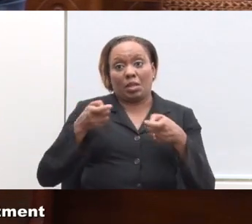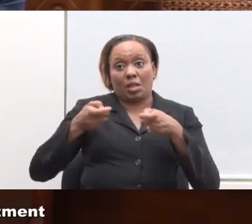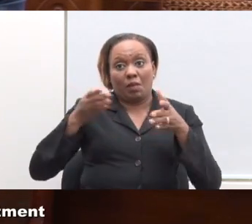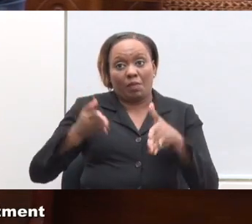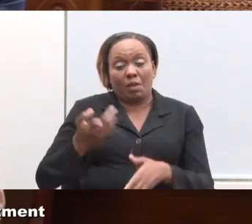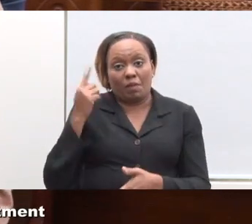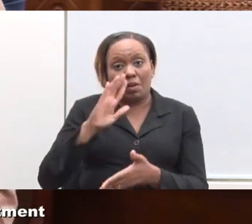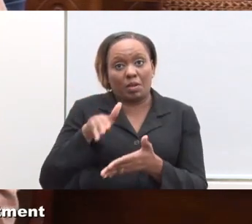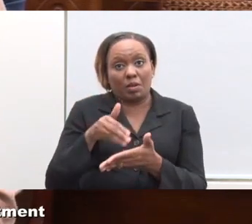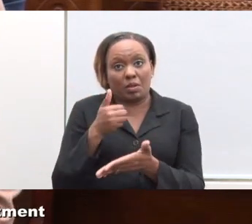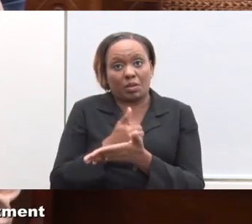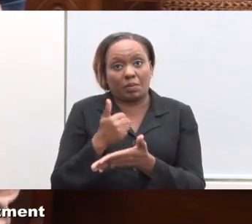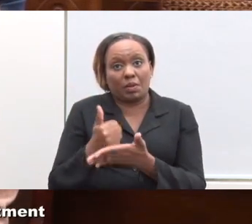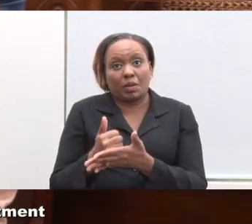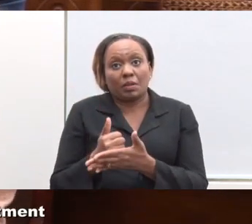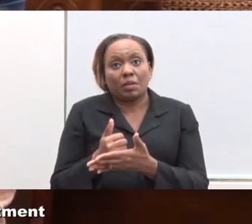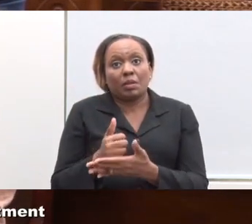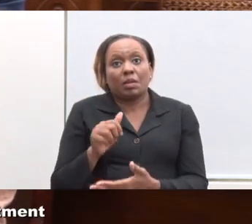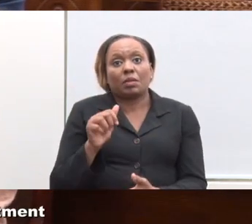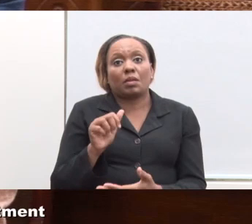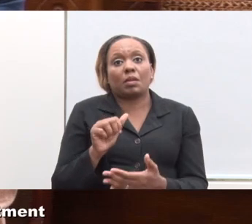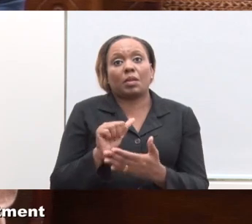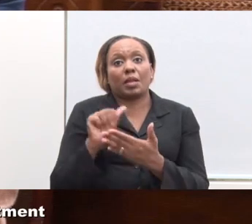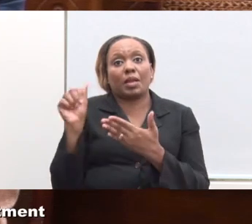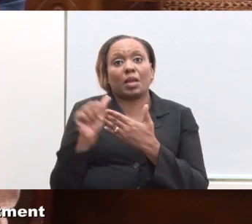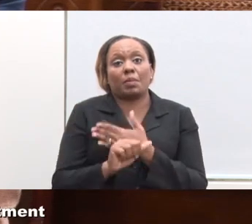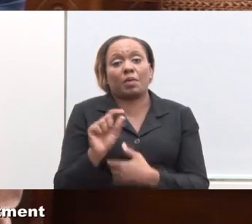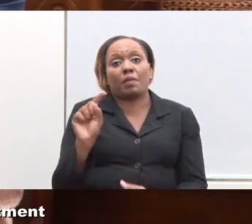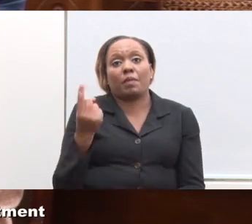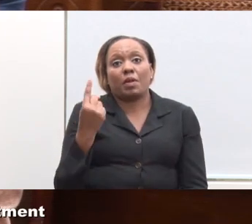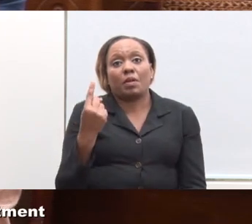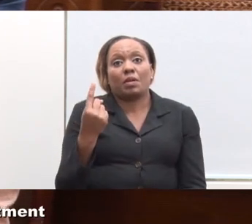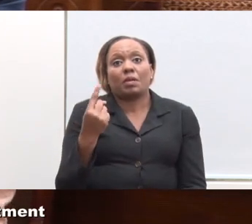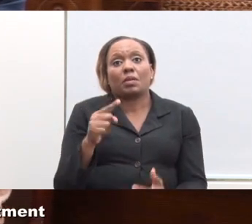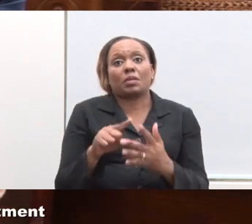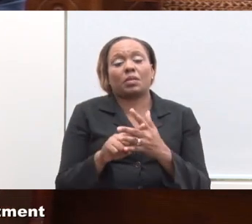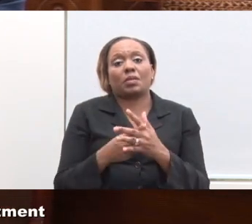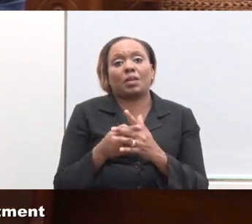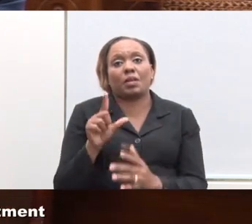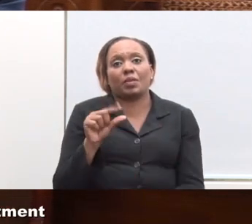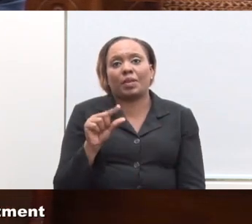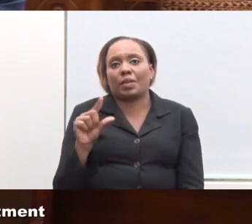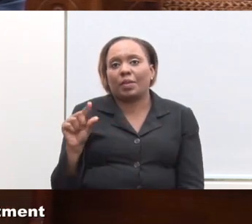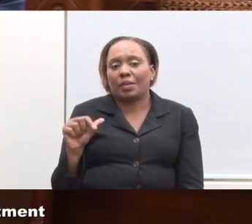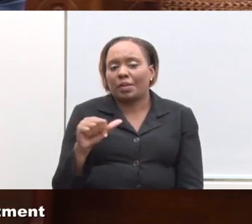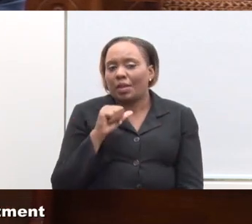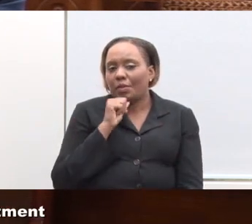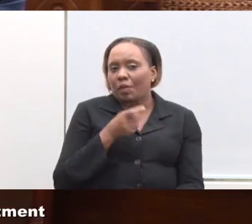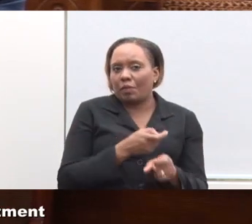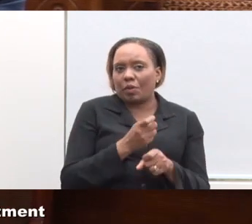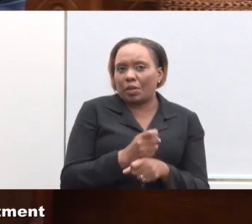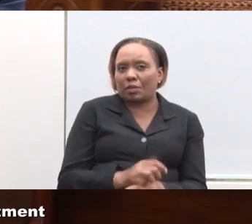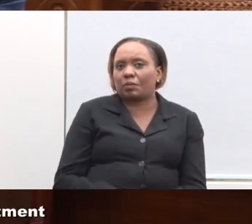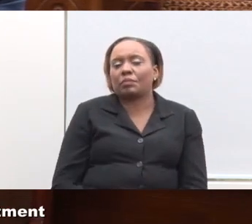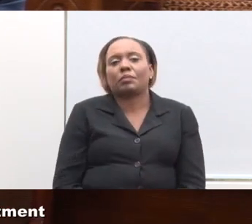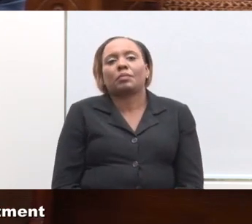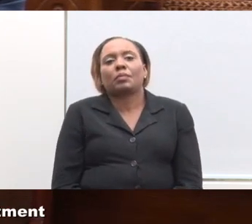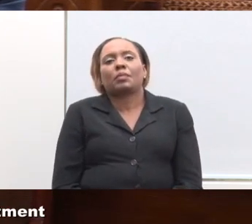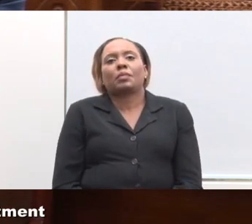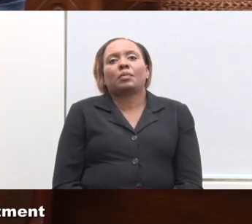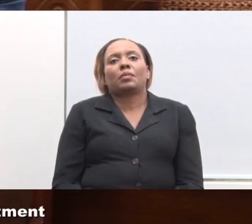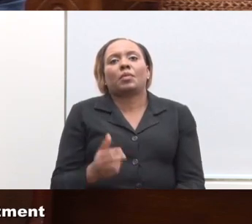that, however, on April 1st, 2020, and this is not an April Fool's joke, that no bank will impose